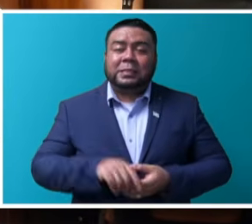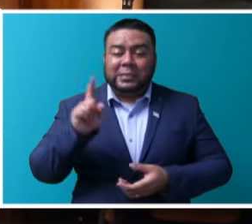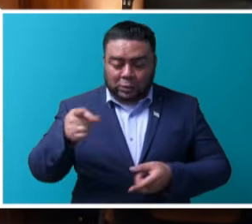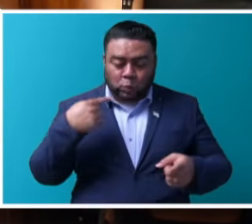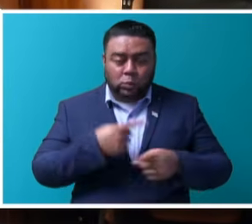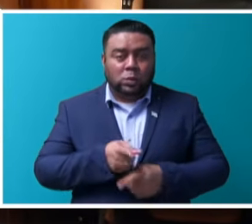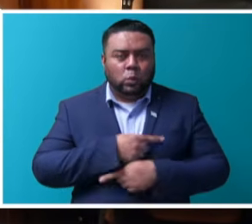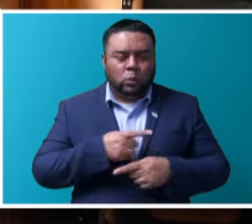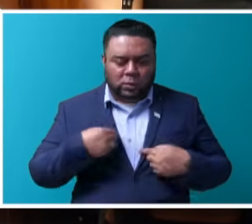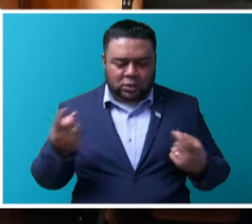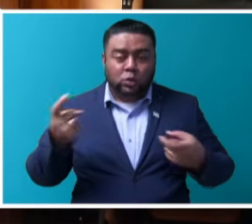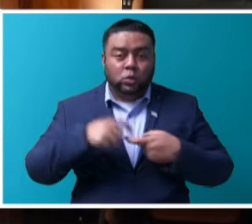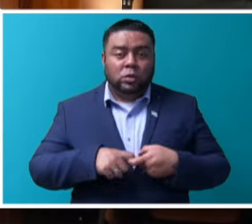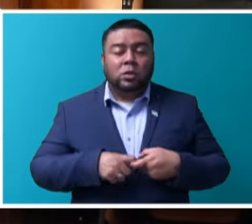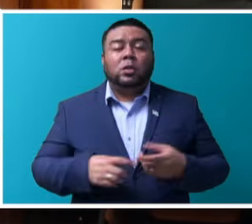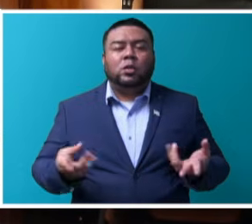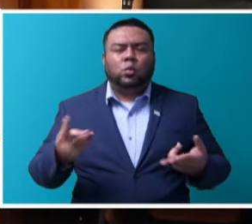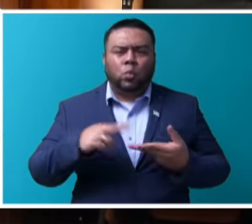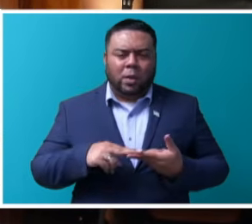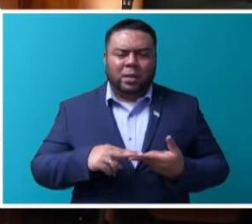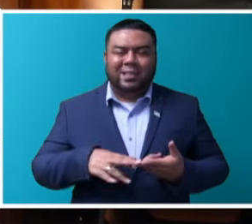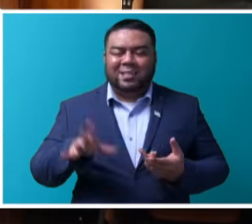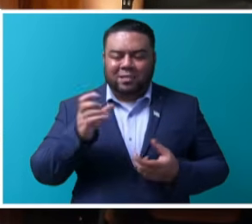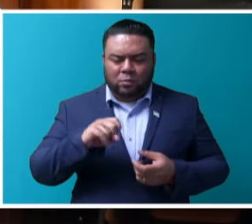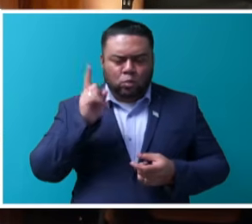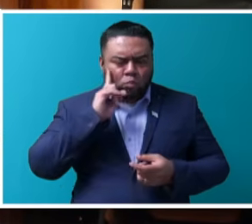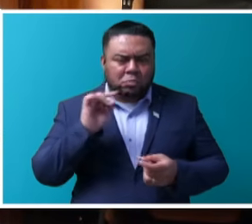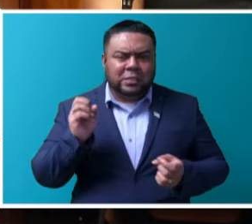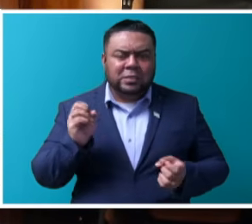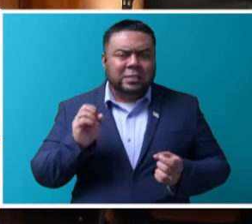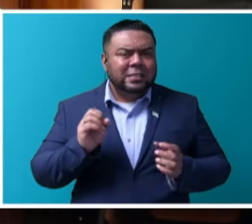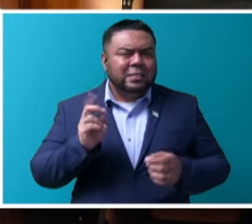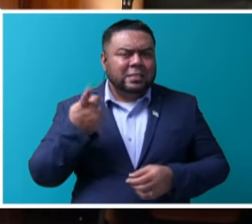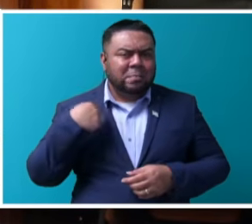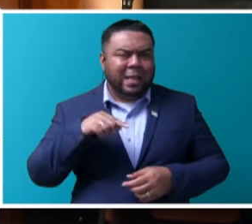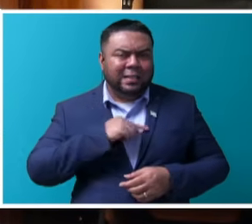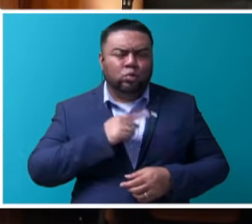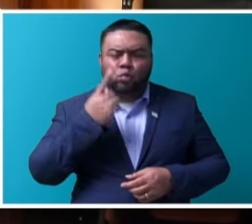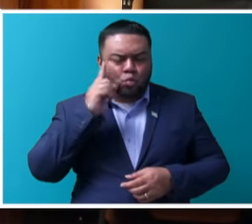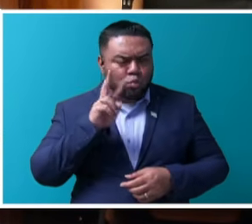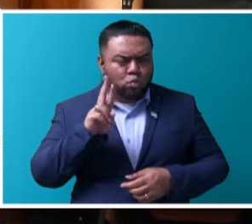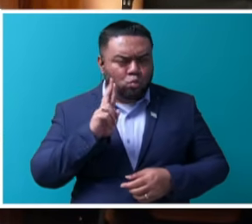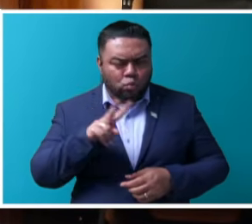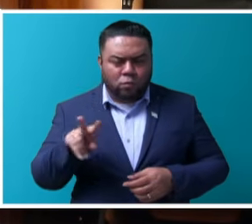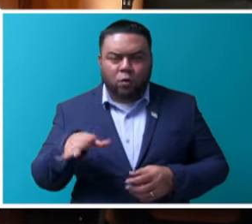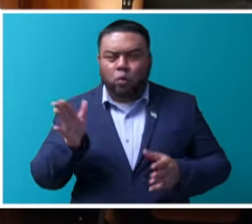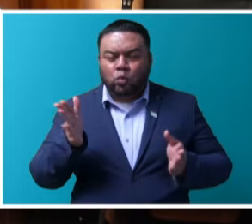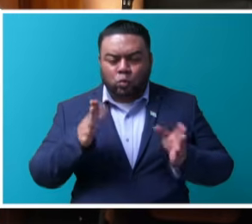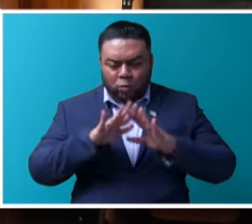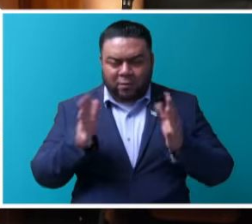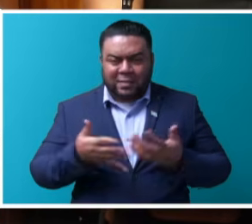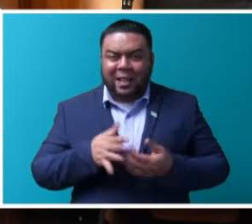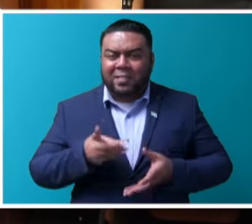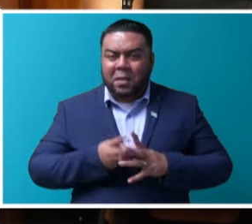we join our colleagues at the UN in Seville, Spain, to seek fundamental changes in the universe of international development